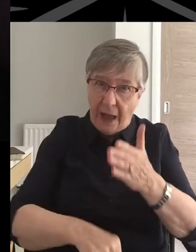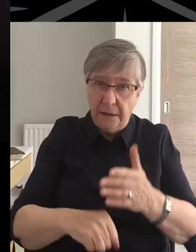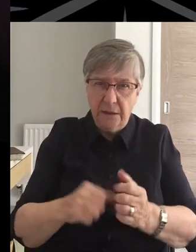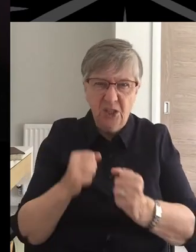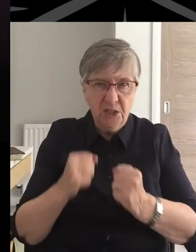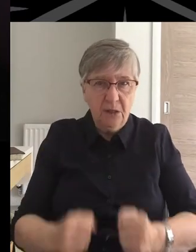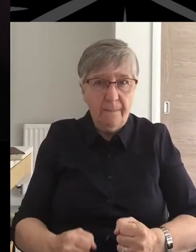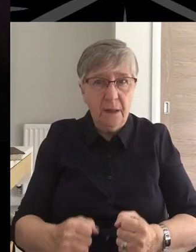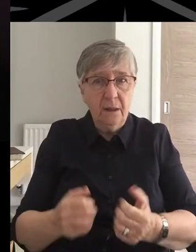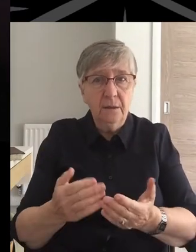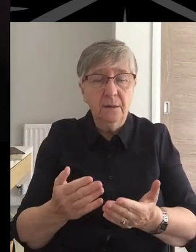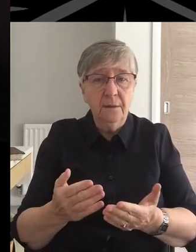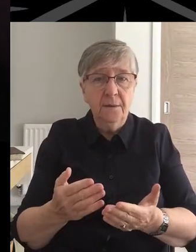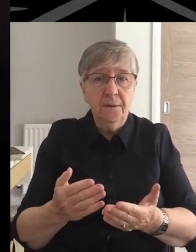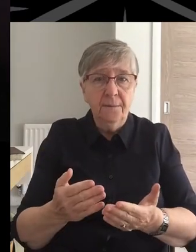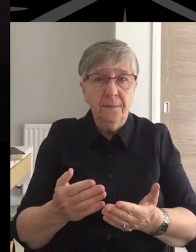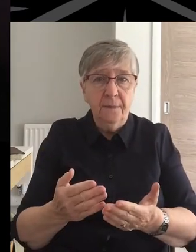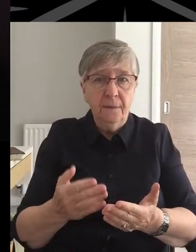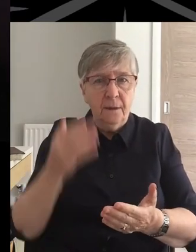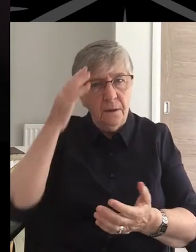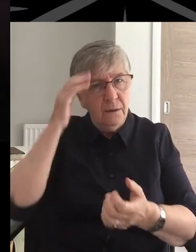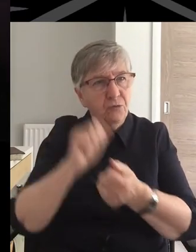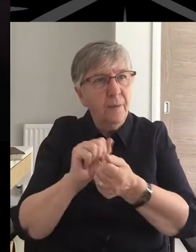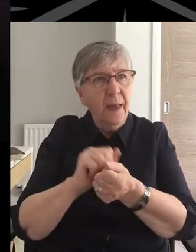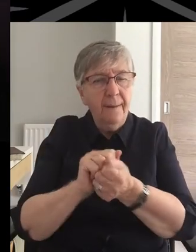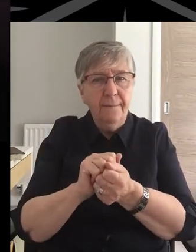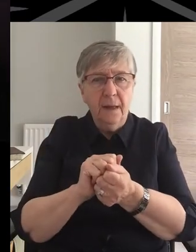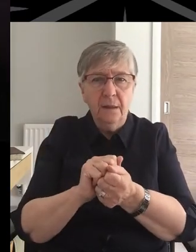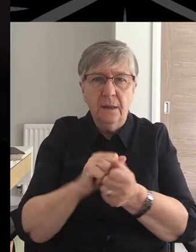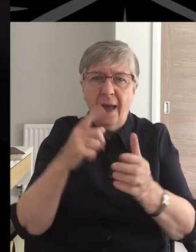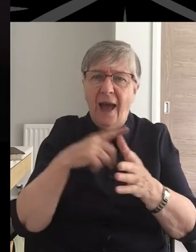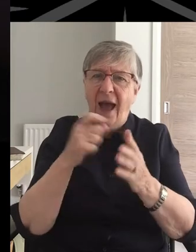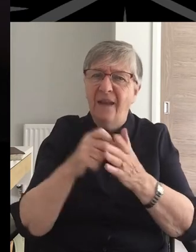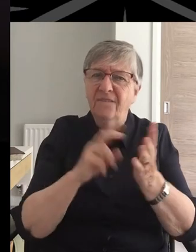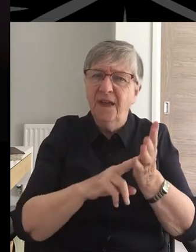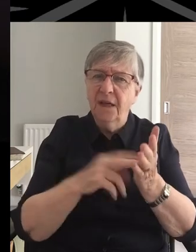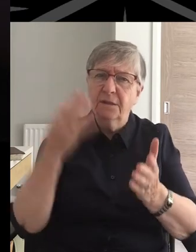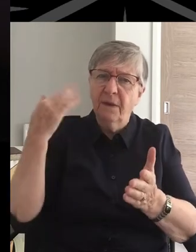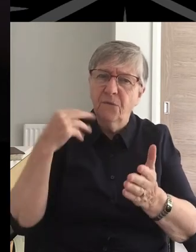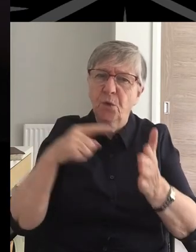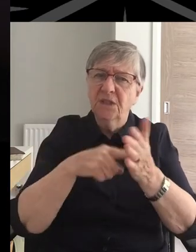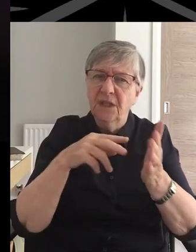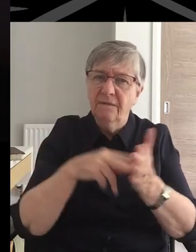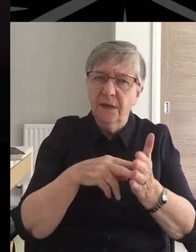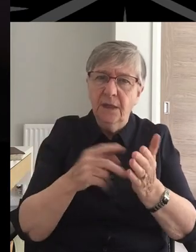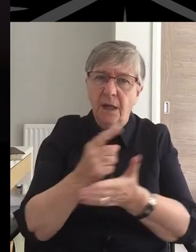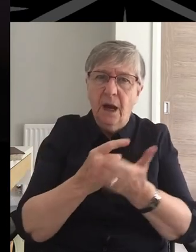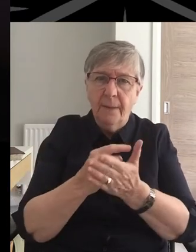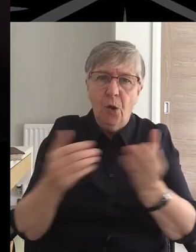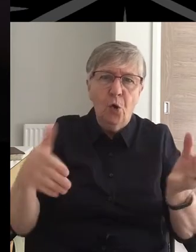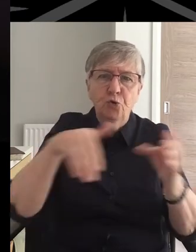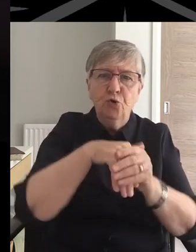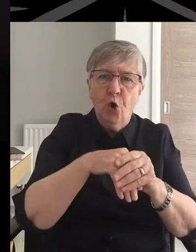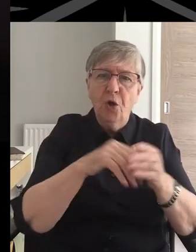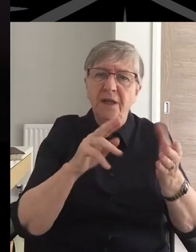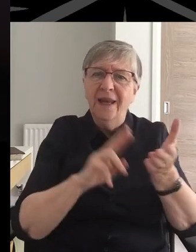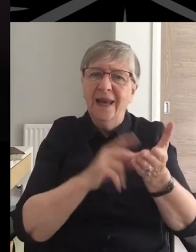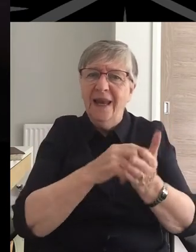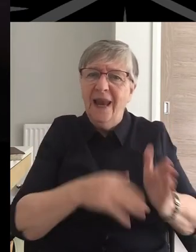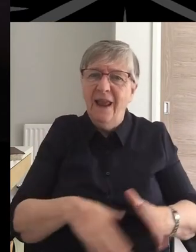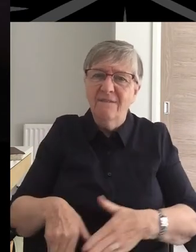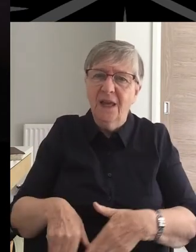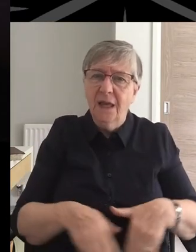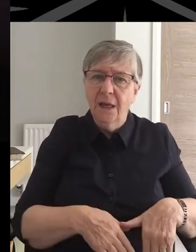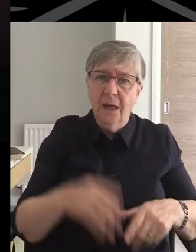obstinate. I remember adverts many years ago on television about, you know, join the Navy and see the